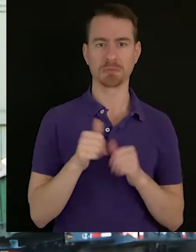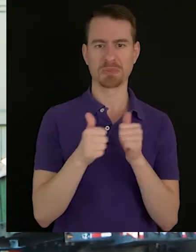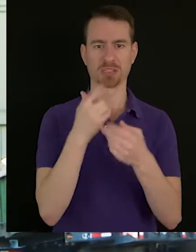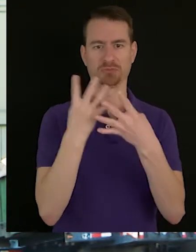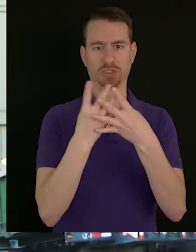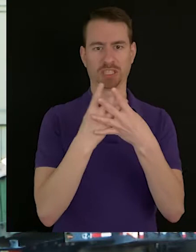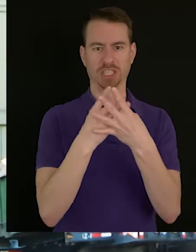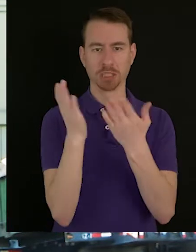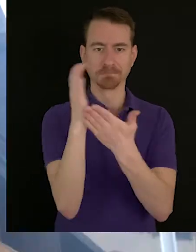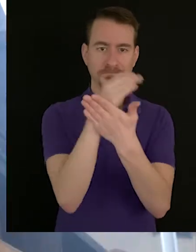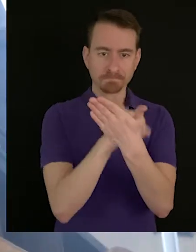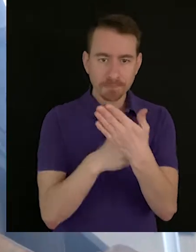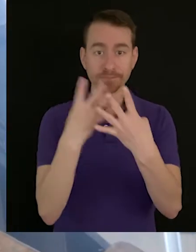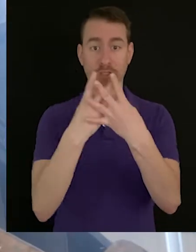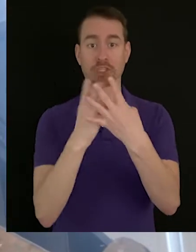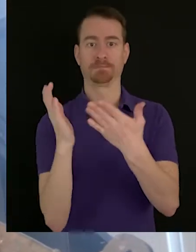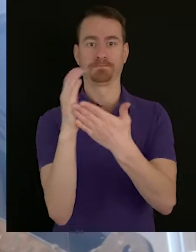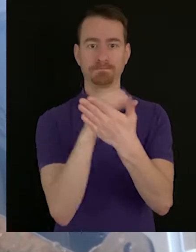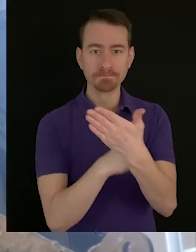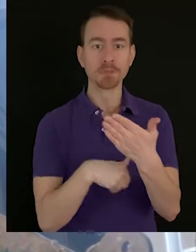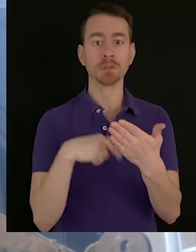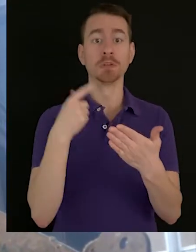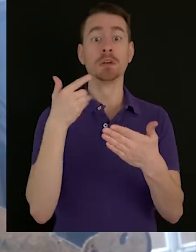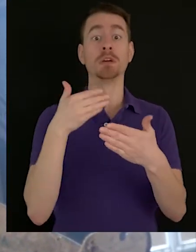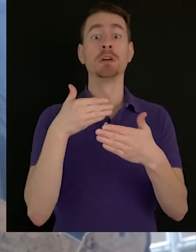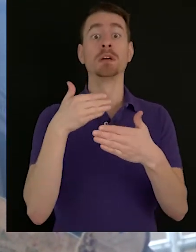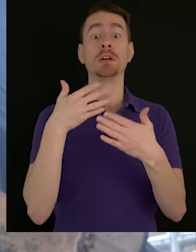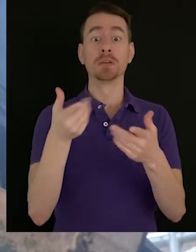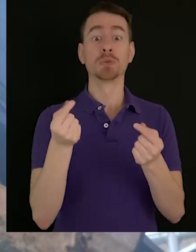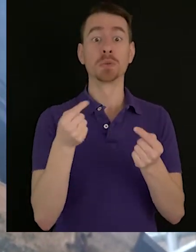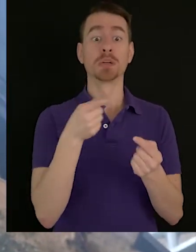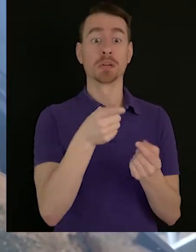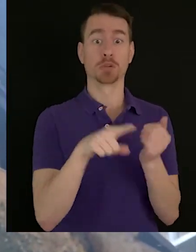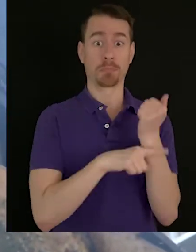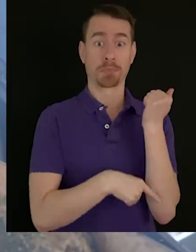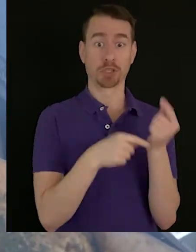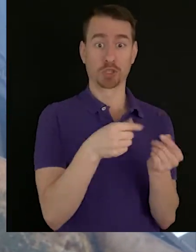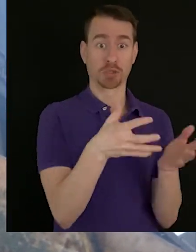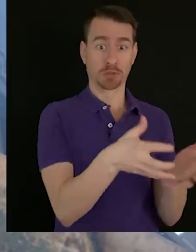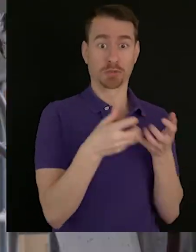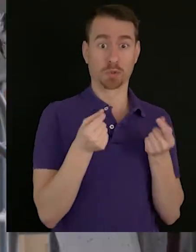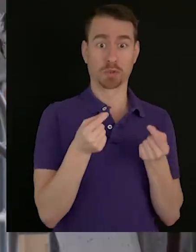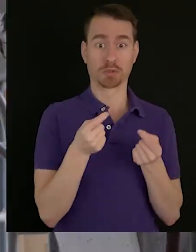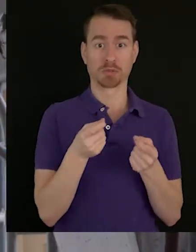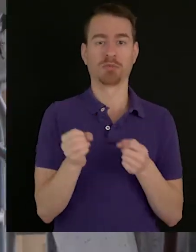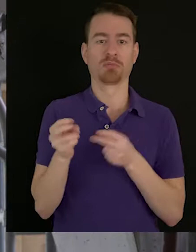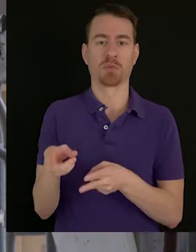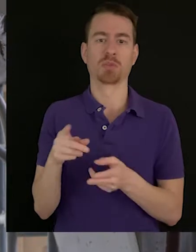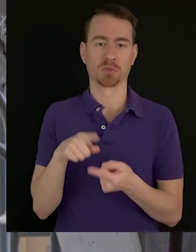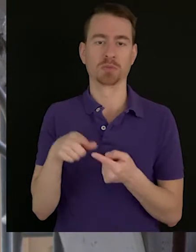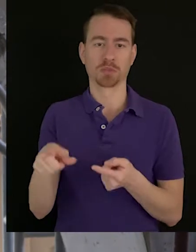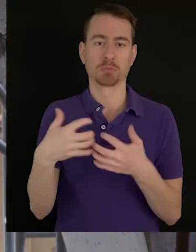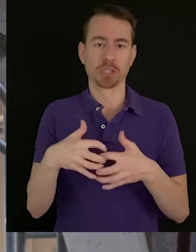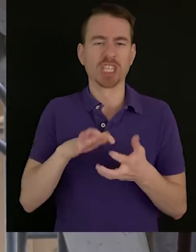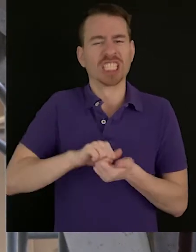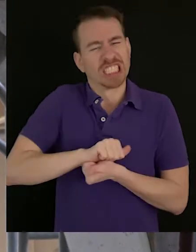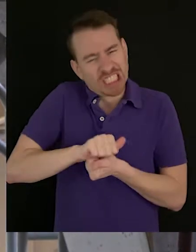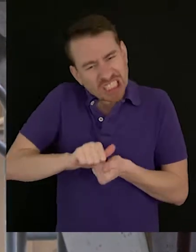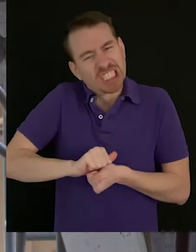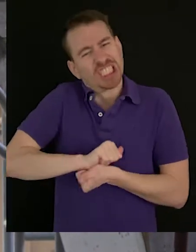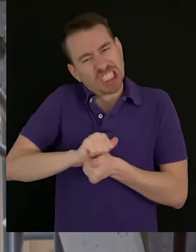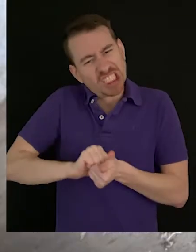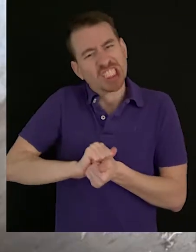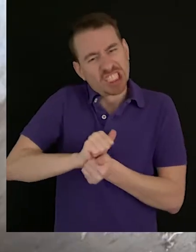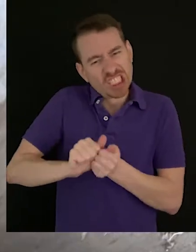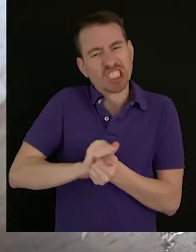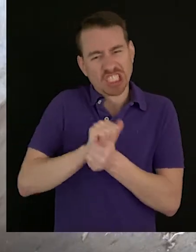got most of it out of the water, but then what happens next to it? After it's removed from the water, it's dropped into a grinding machine